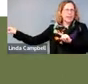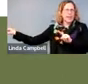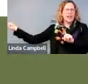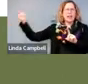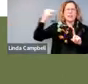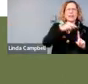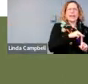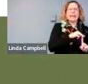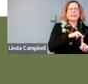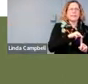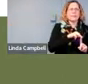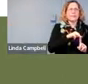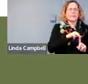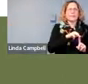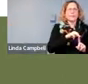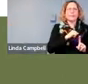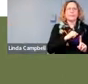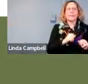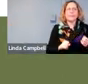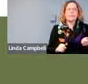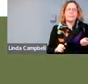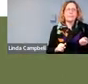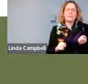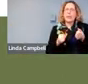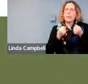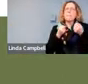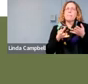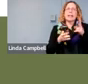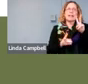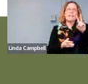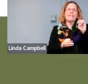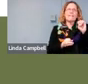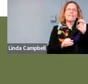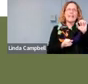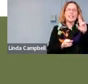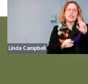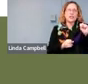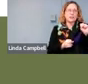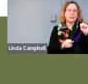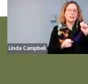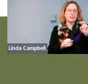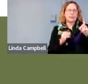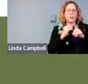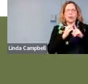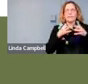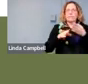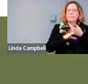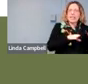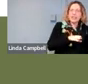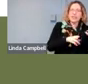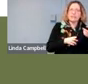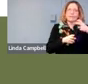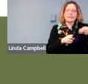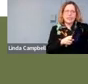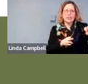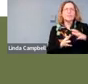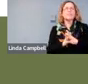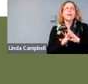And so, as I said, these species come in from another system and arrive here. And there's many vectors.